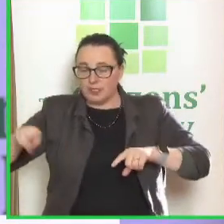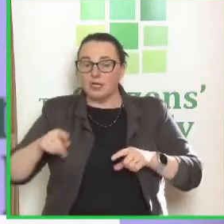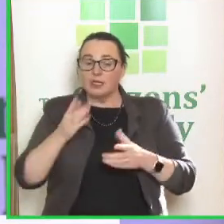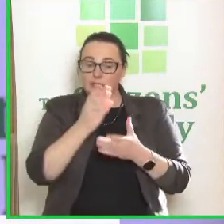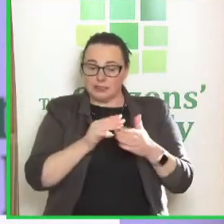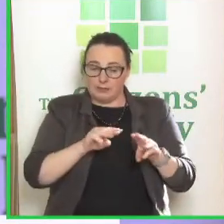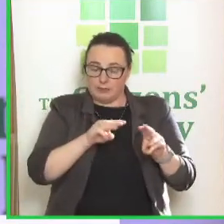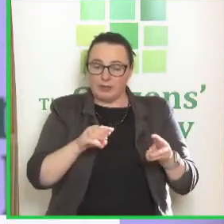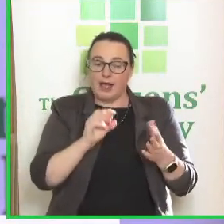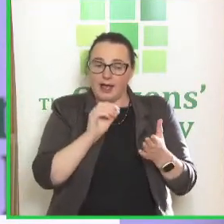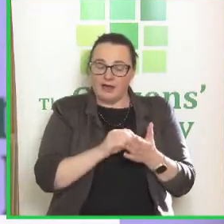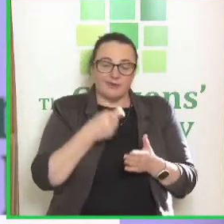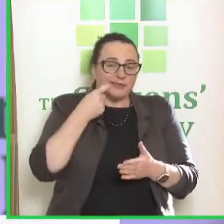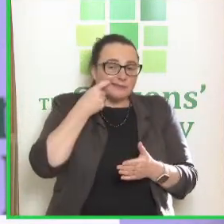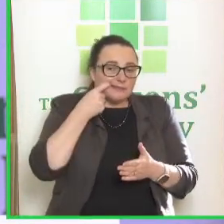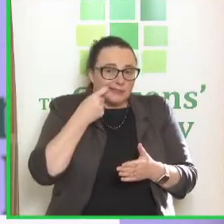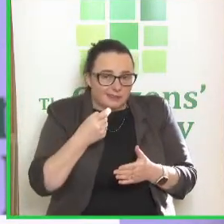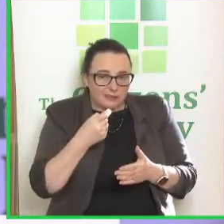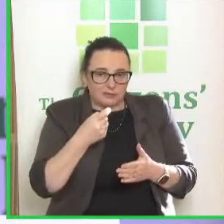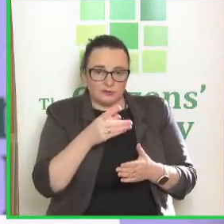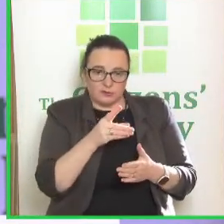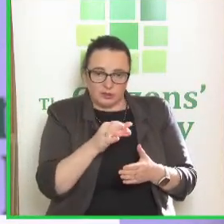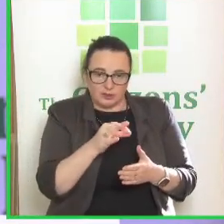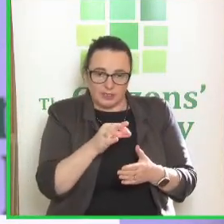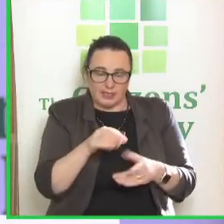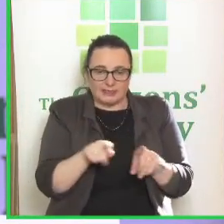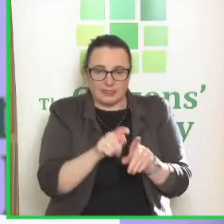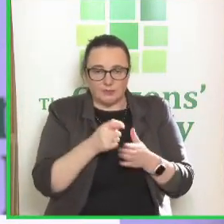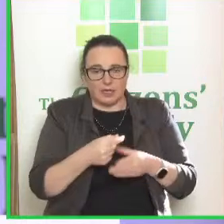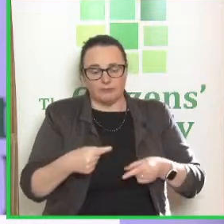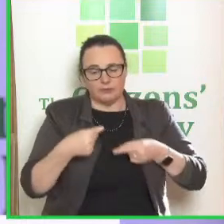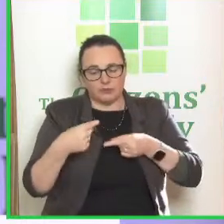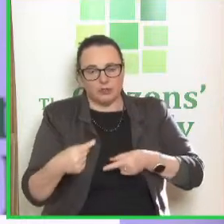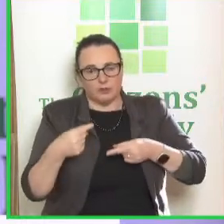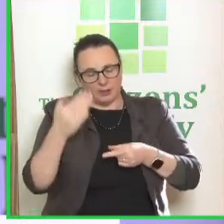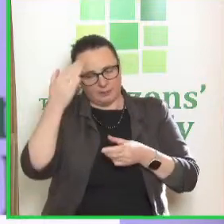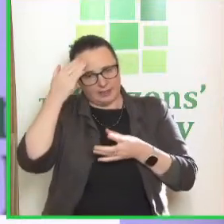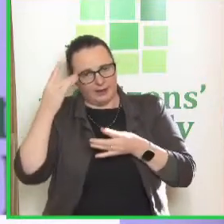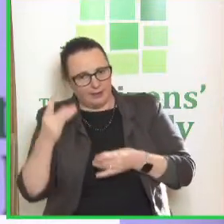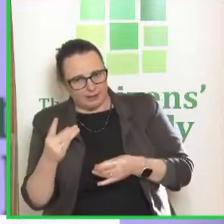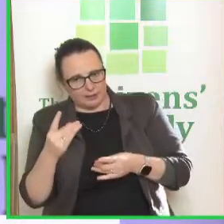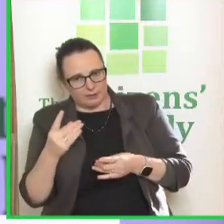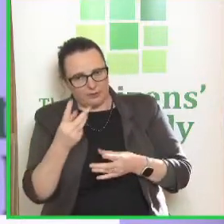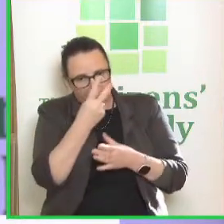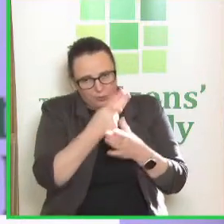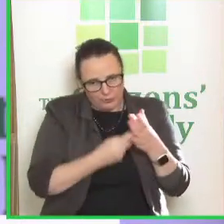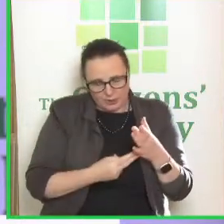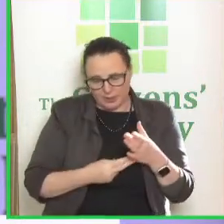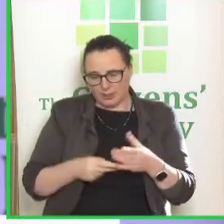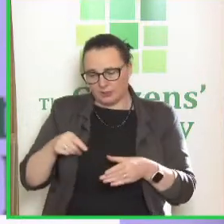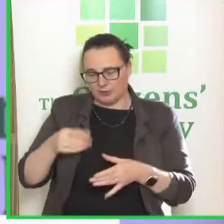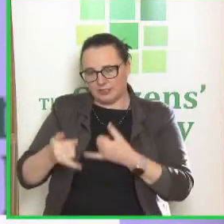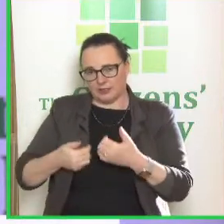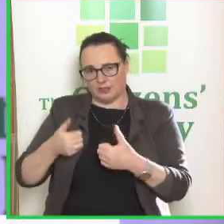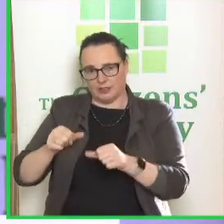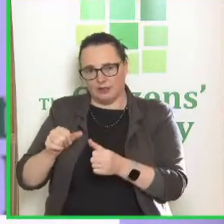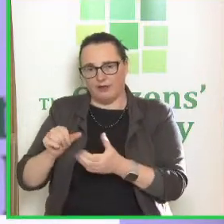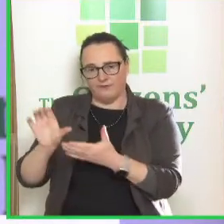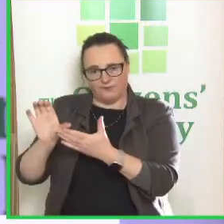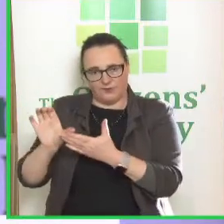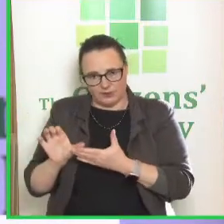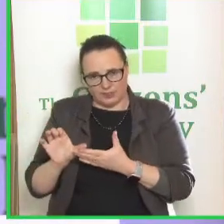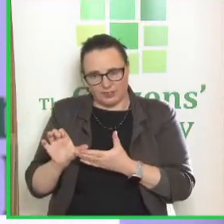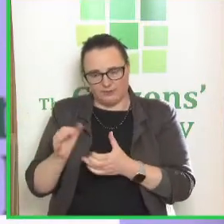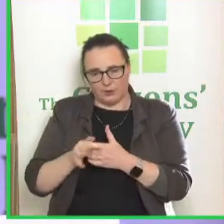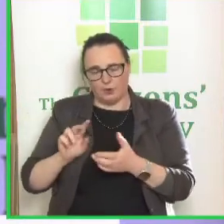have an addiction to drugs, but also struggle with their mental health. And I've secured funding this year to help these people with a